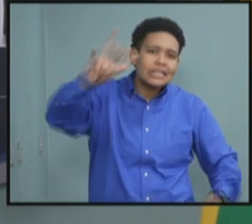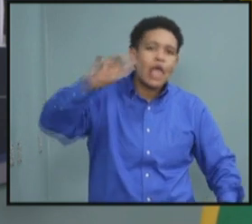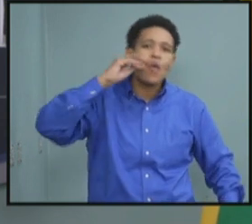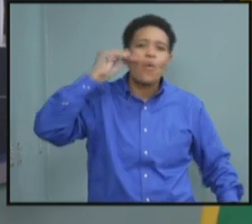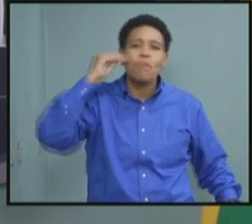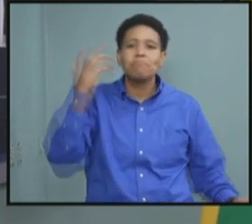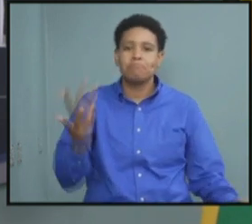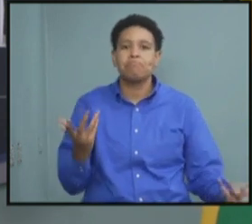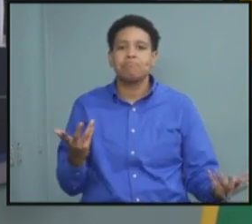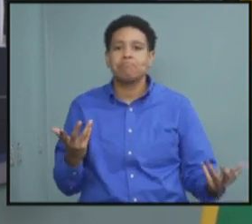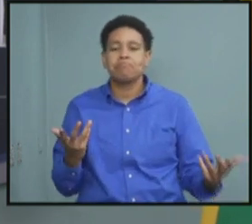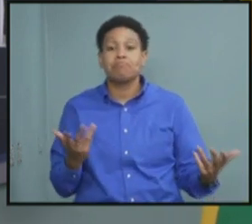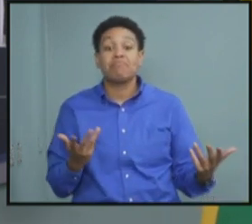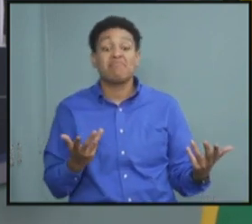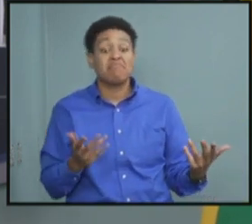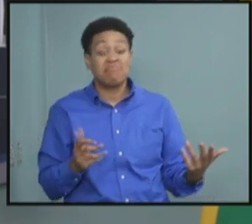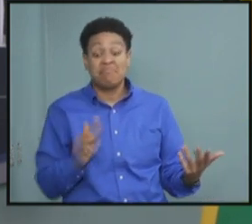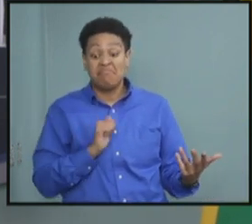home.